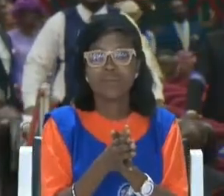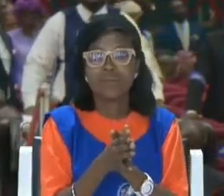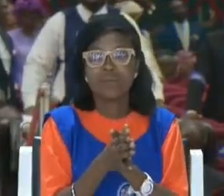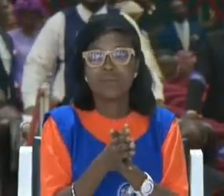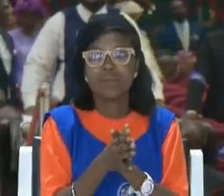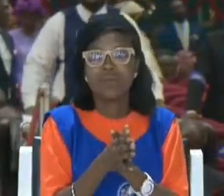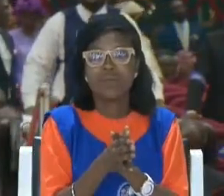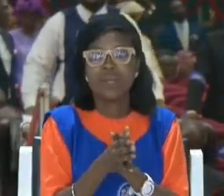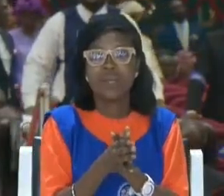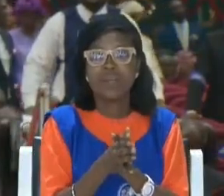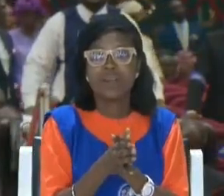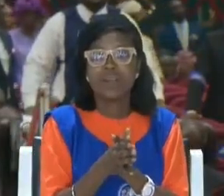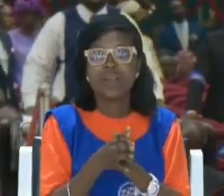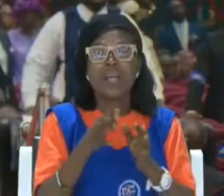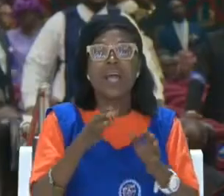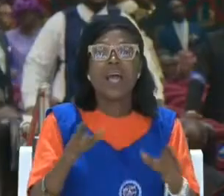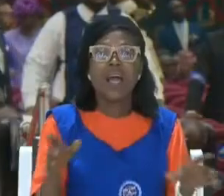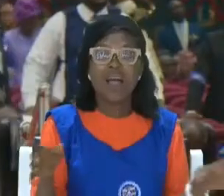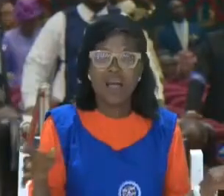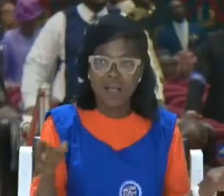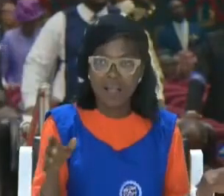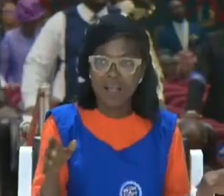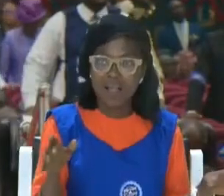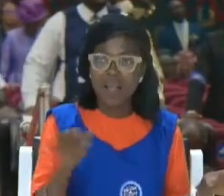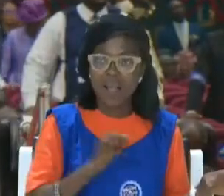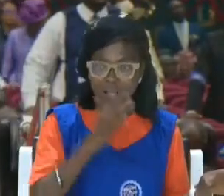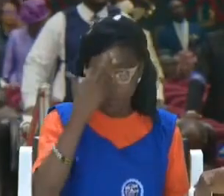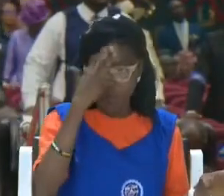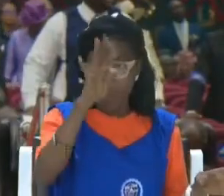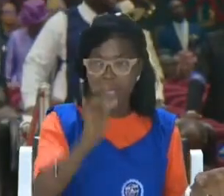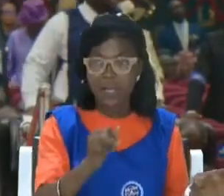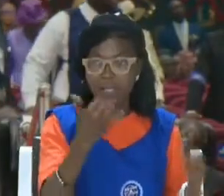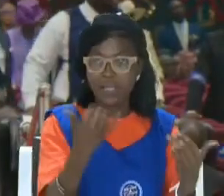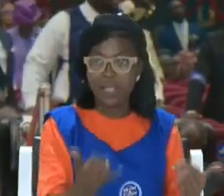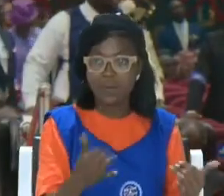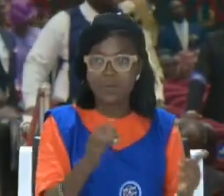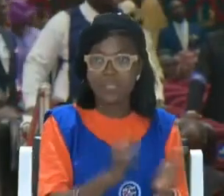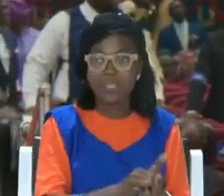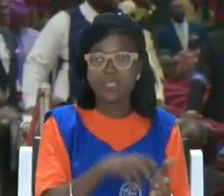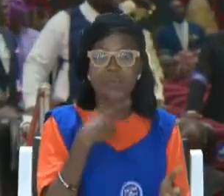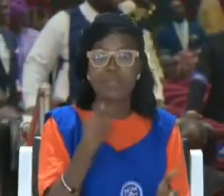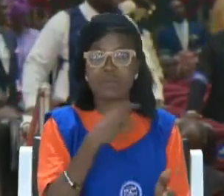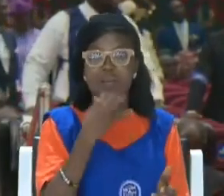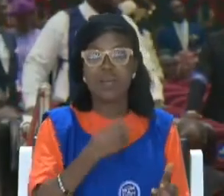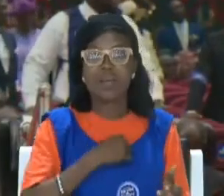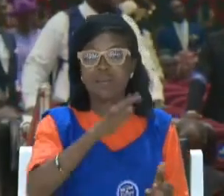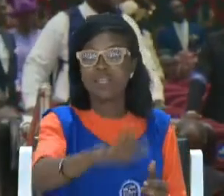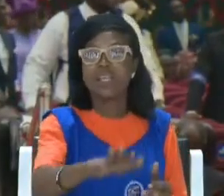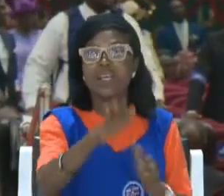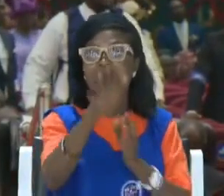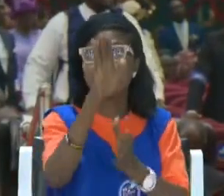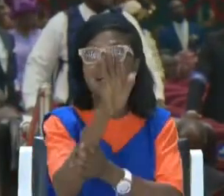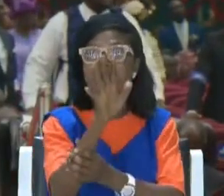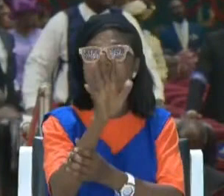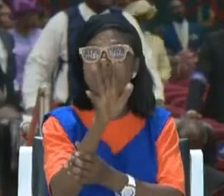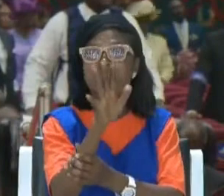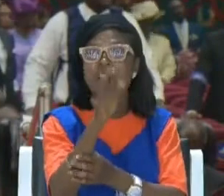Haven't laid hands on you by now, then you have to really run to the